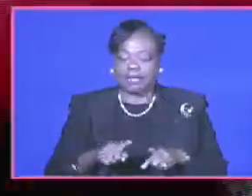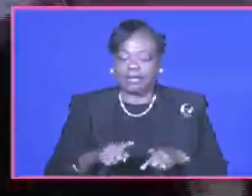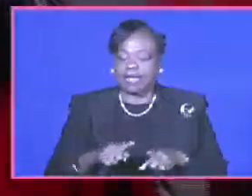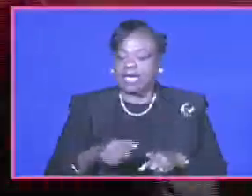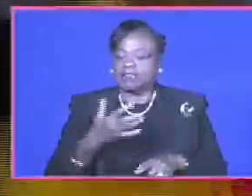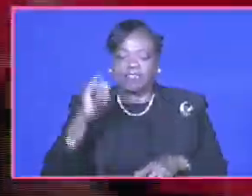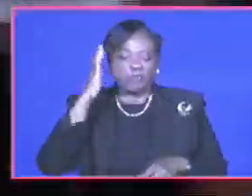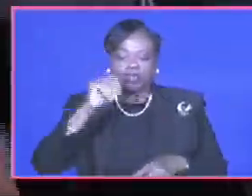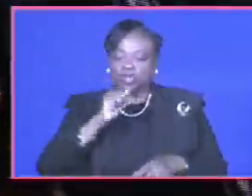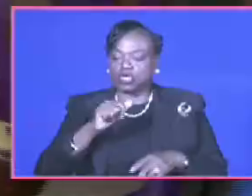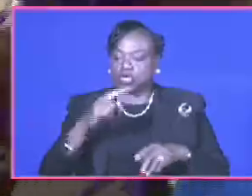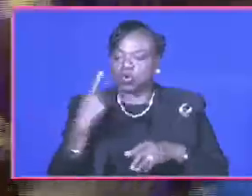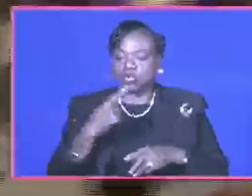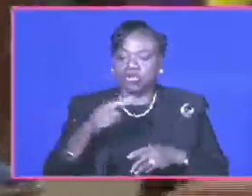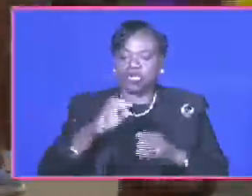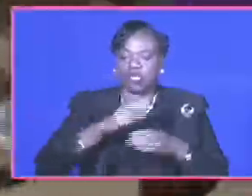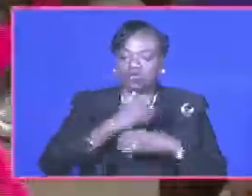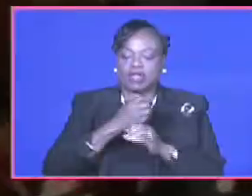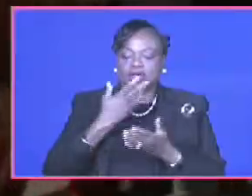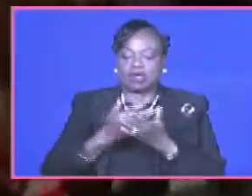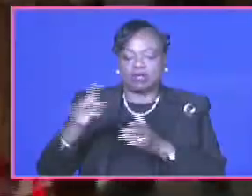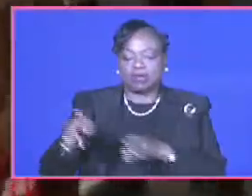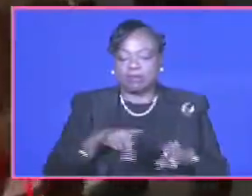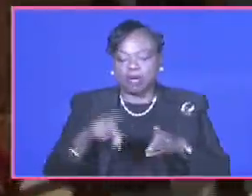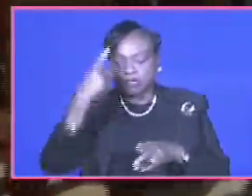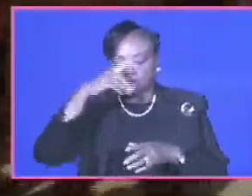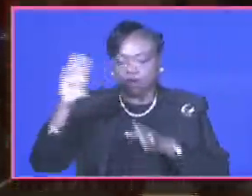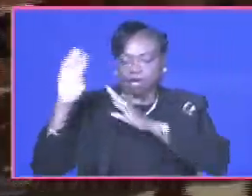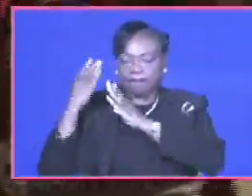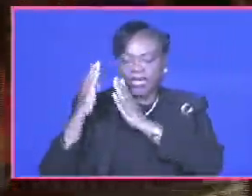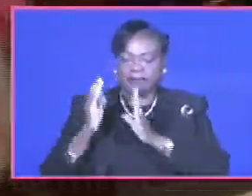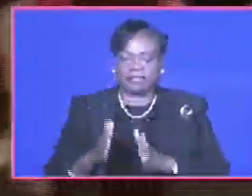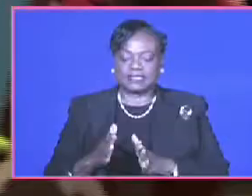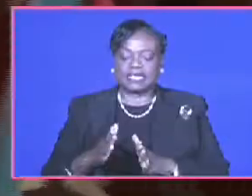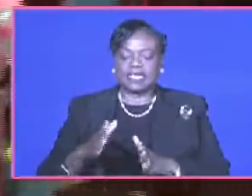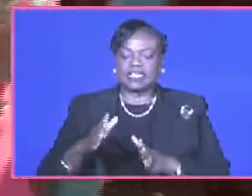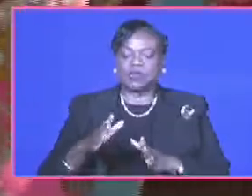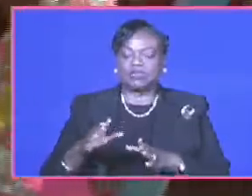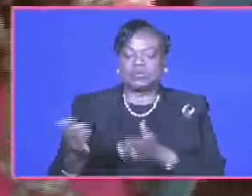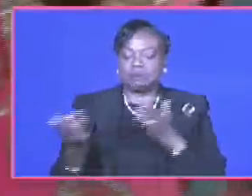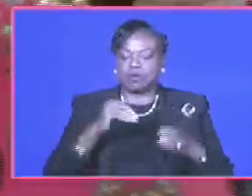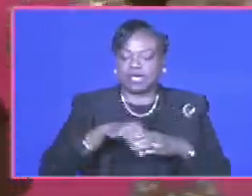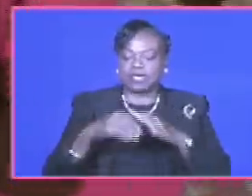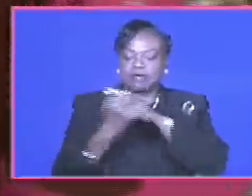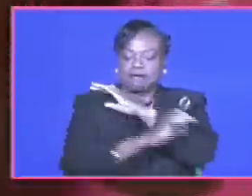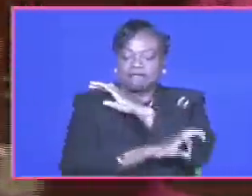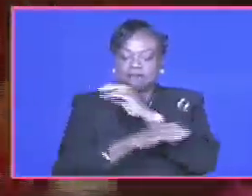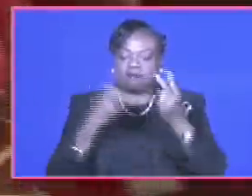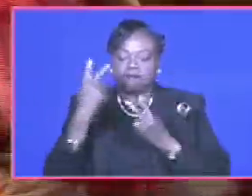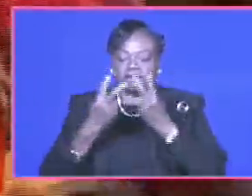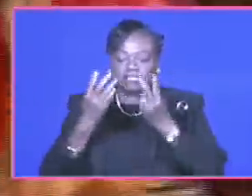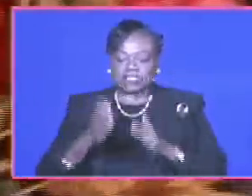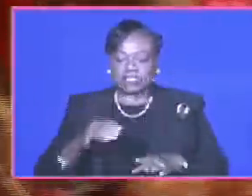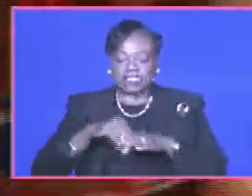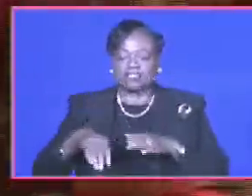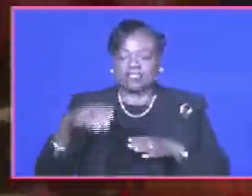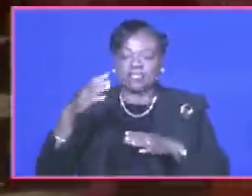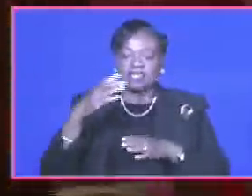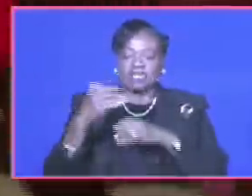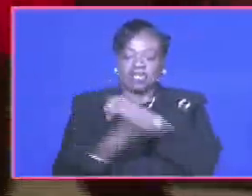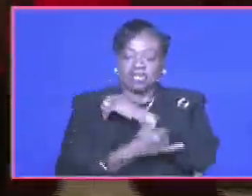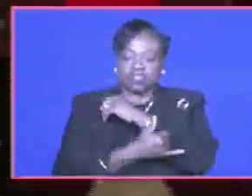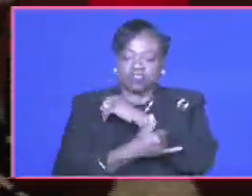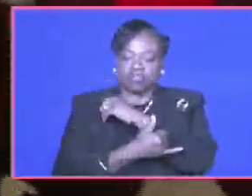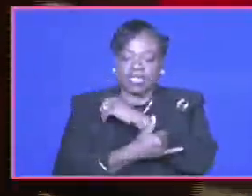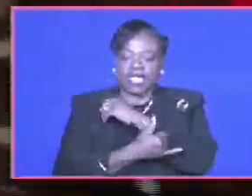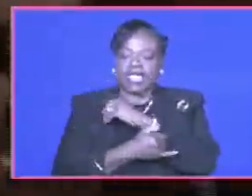good party for Bahamians. De Aguila says tourism is focused on attracting foreign visitors to the country and creating experiential moments for